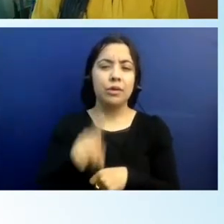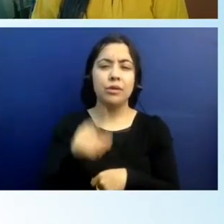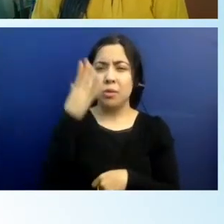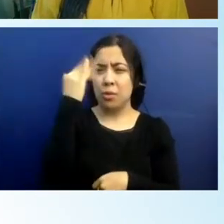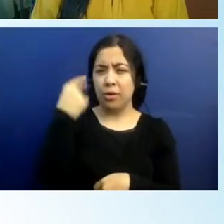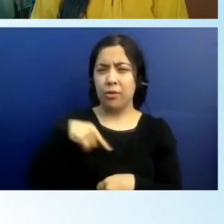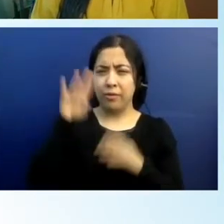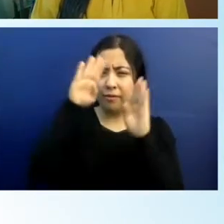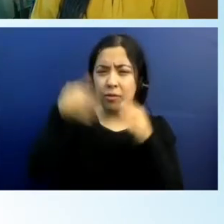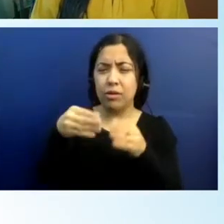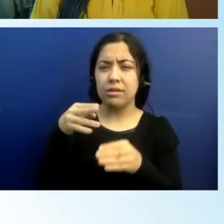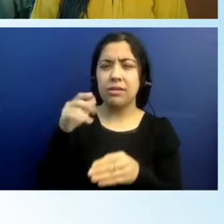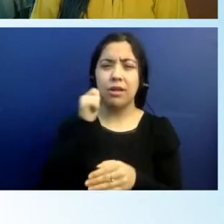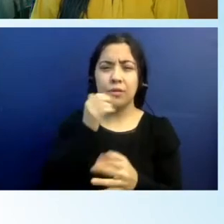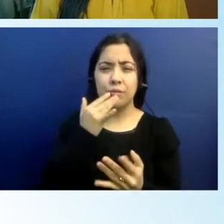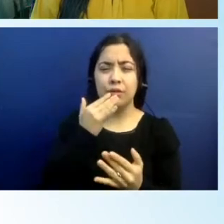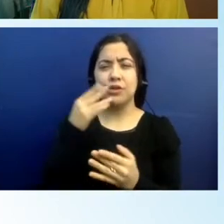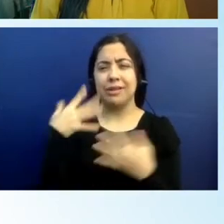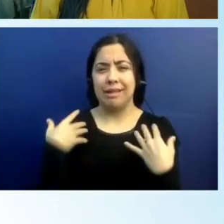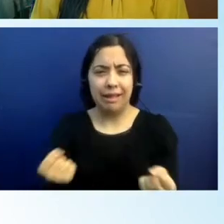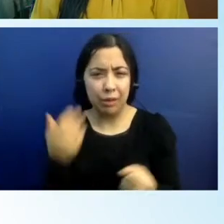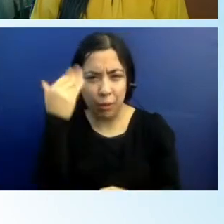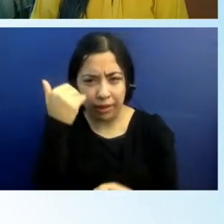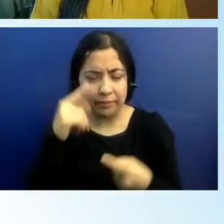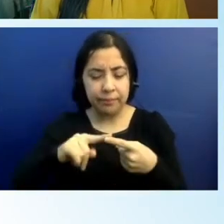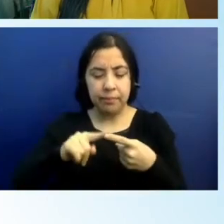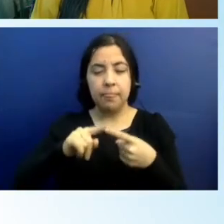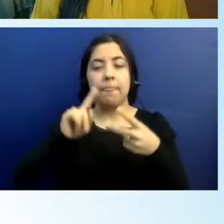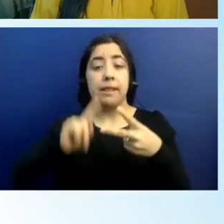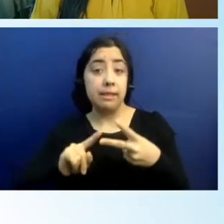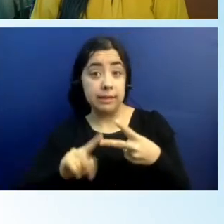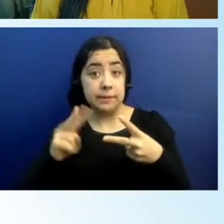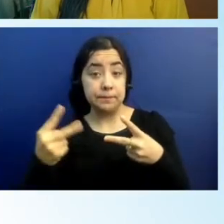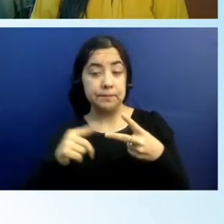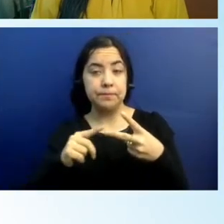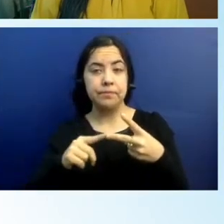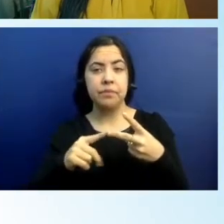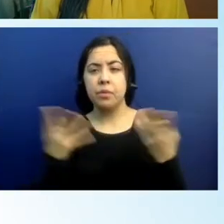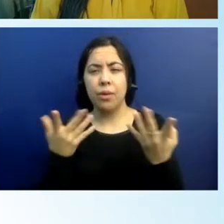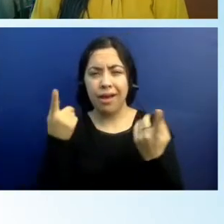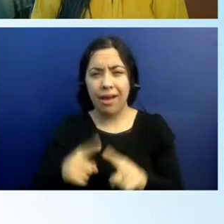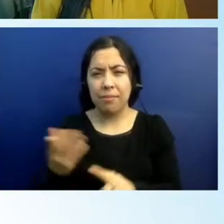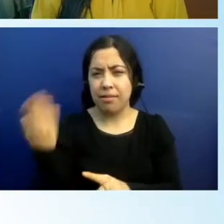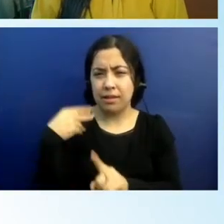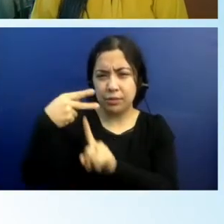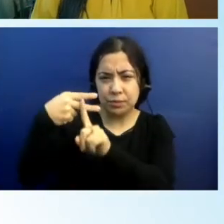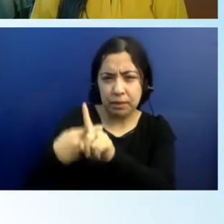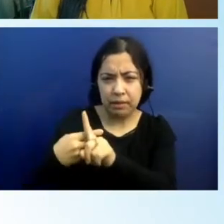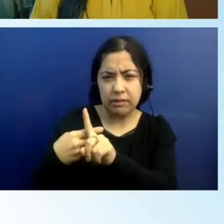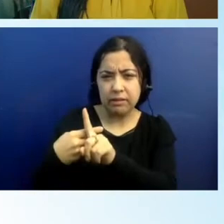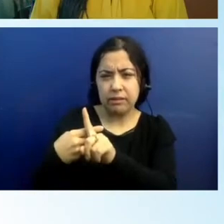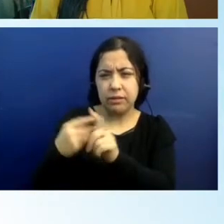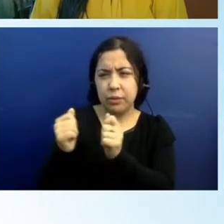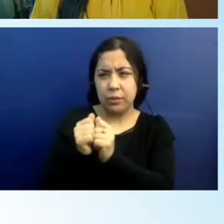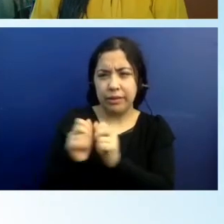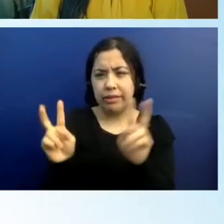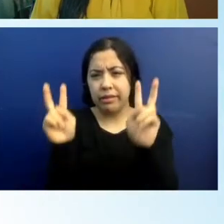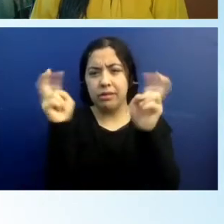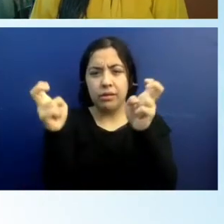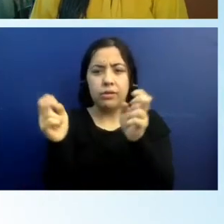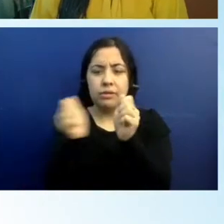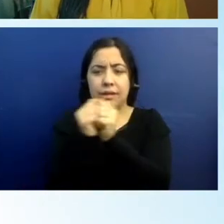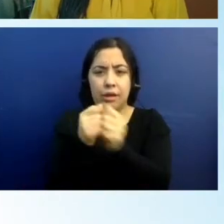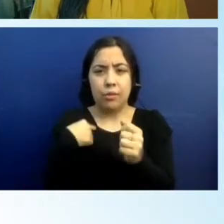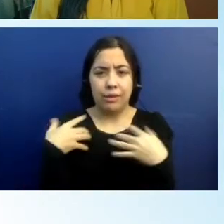racial healing? The second, what happened over the last 2 months with Together We Heal since we